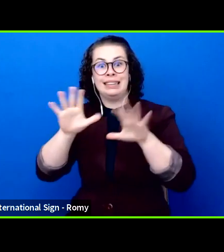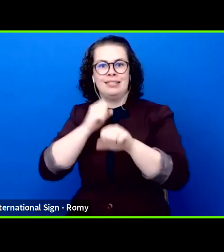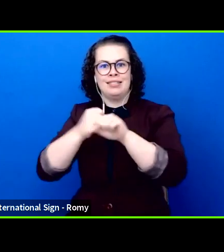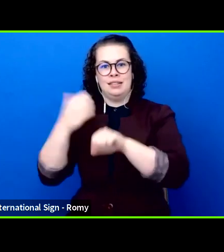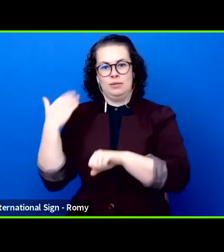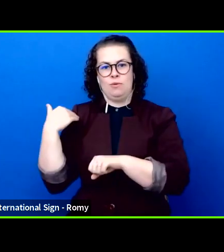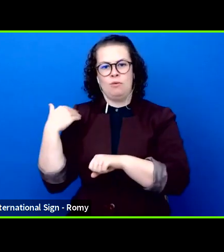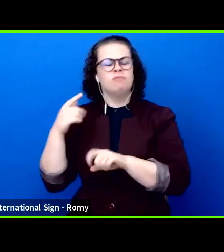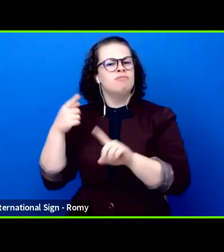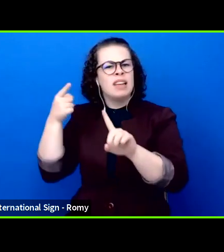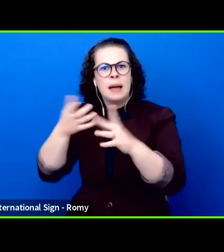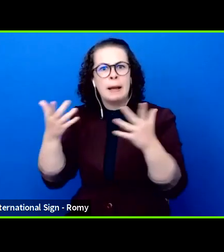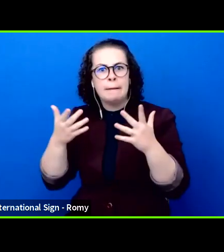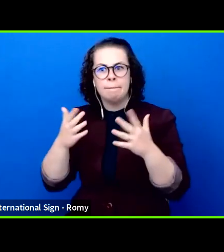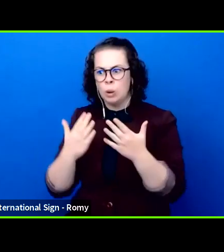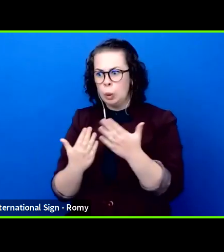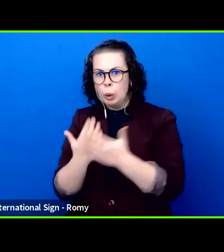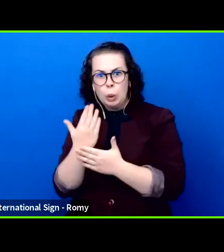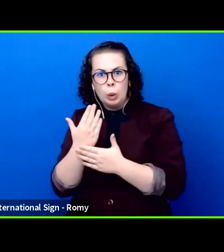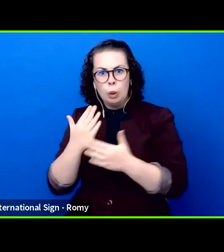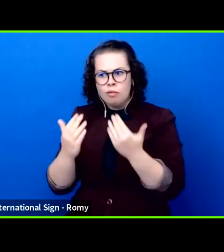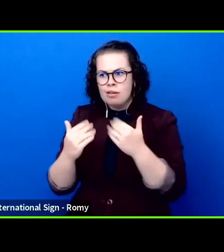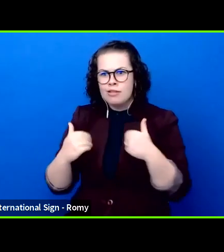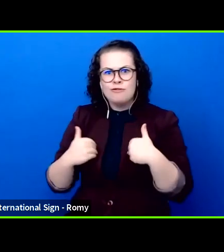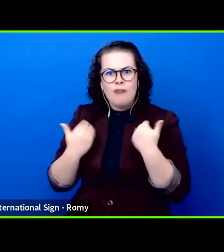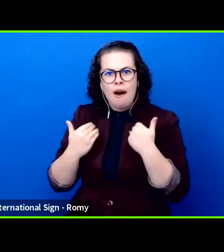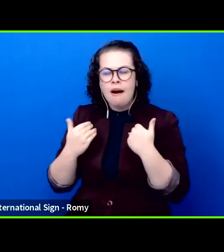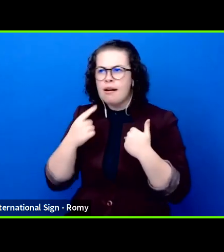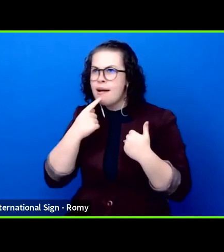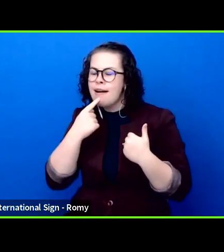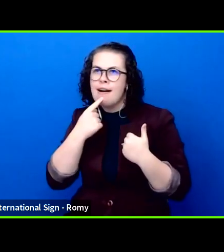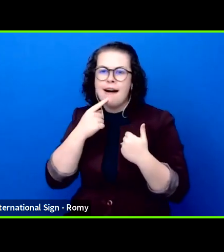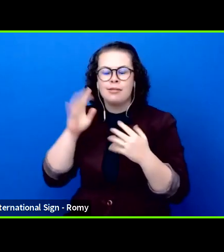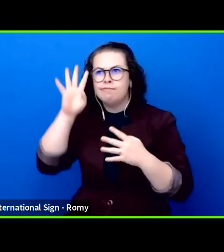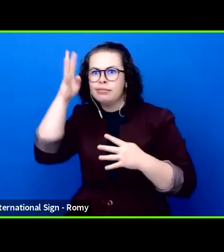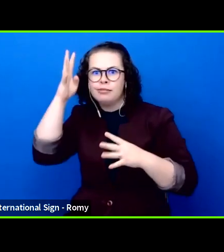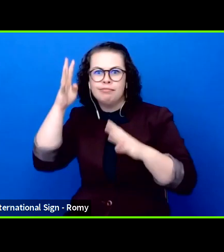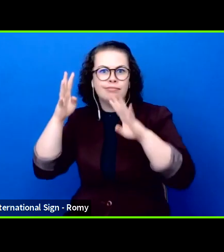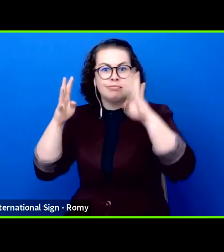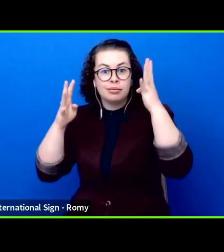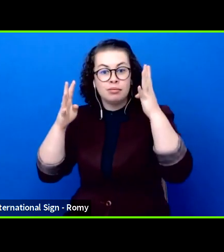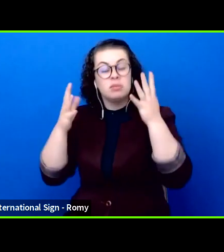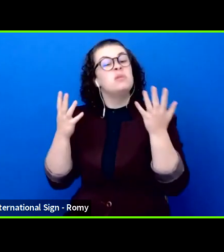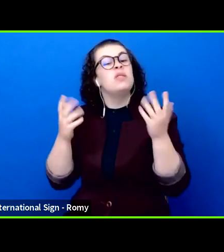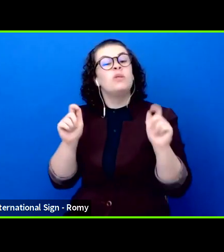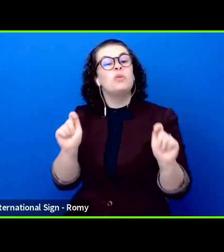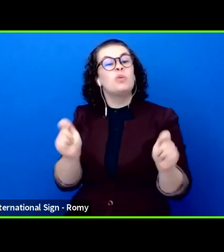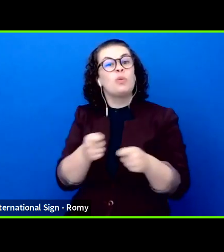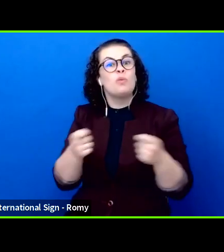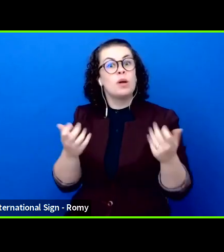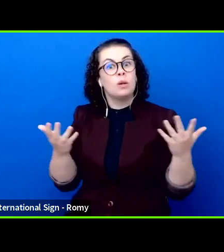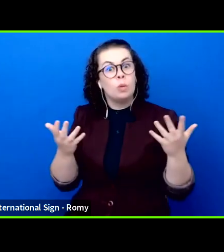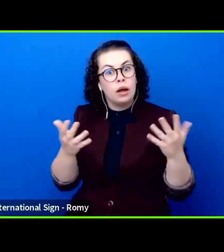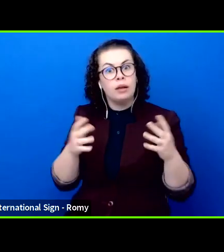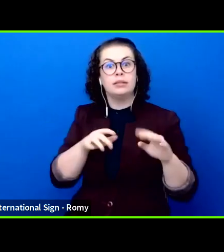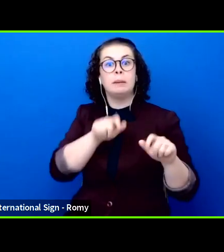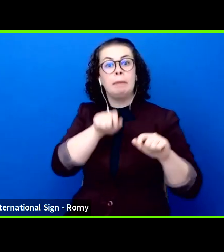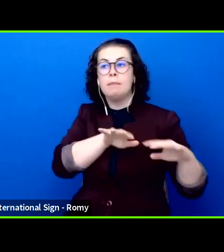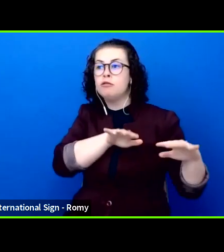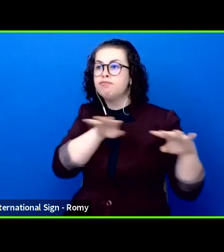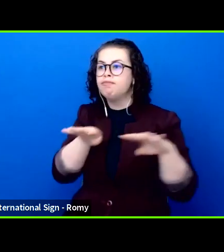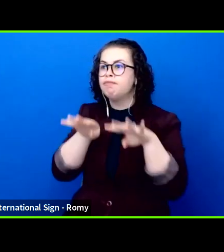circumstances, Europe's theaters show to the audience the exploration and artistic